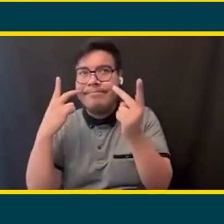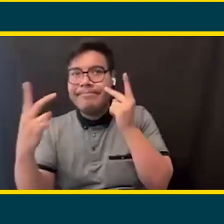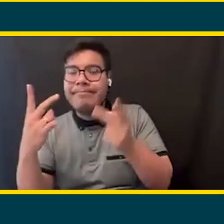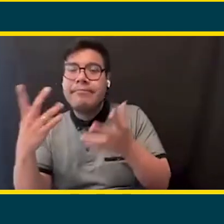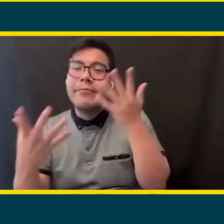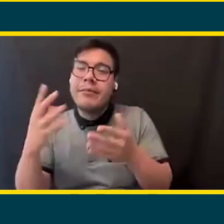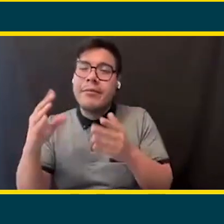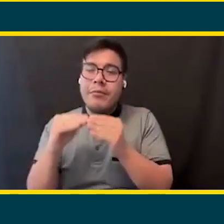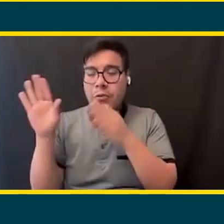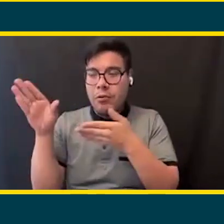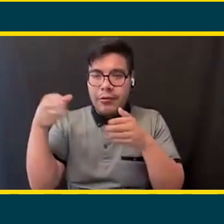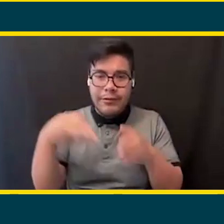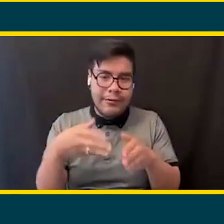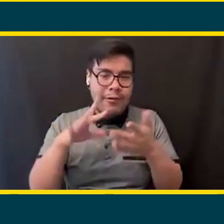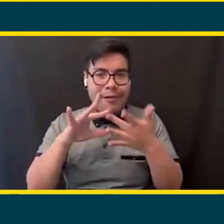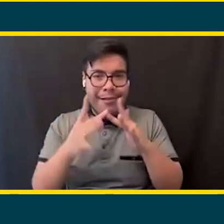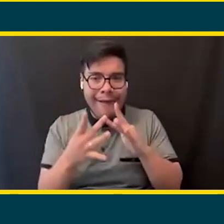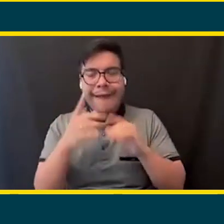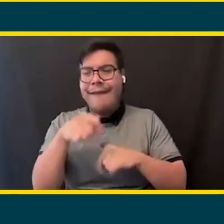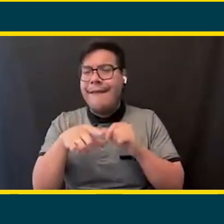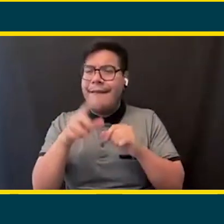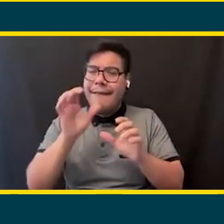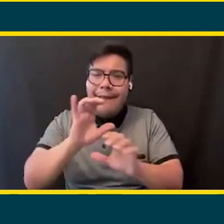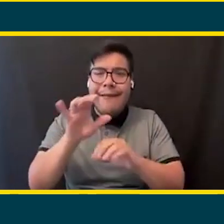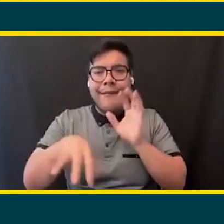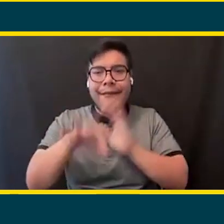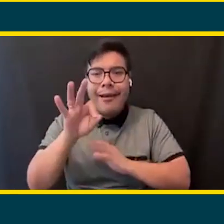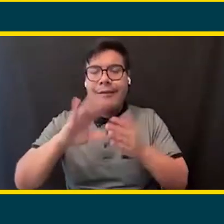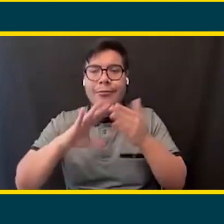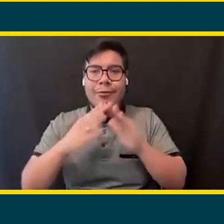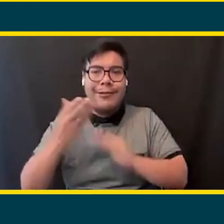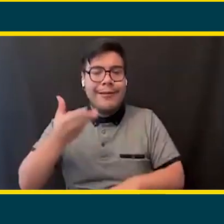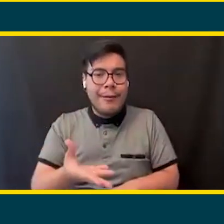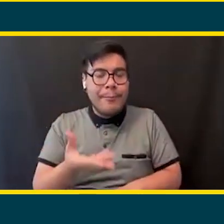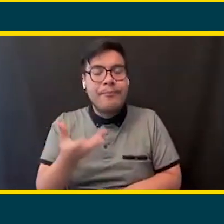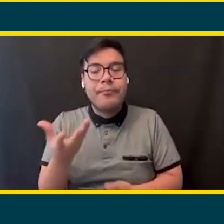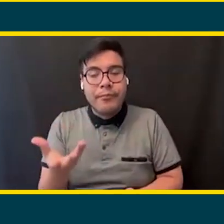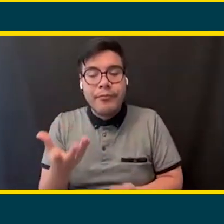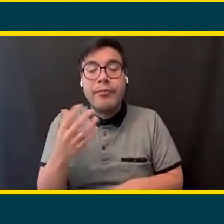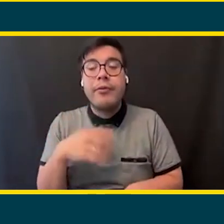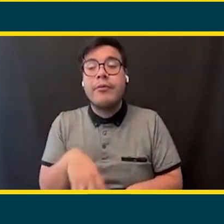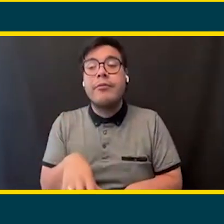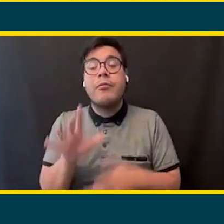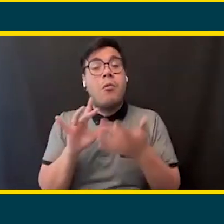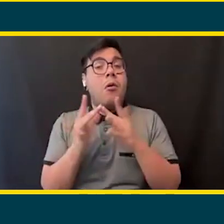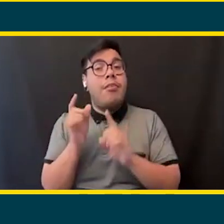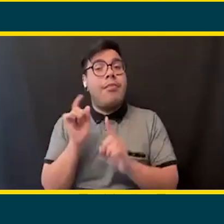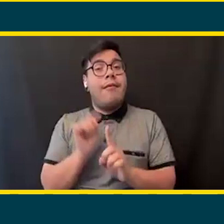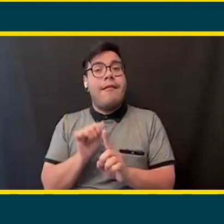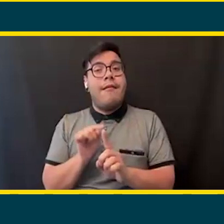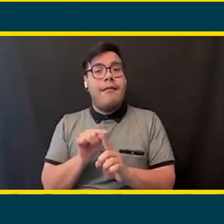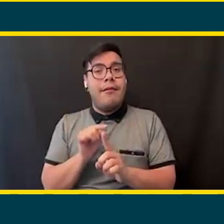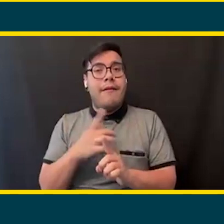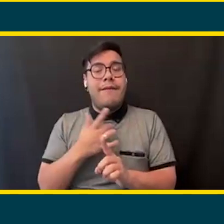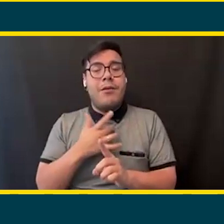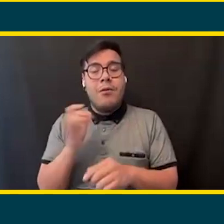online focused too, of finding community there. So being online is kind of, I feel like,